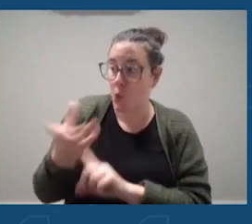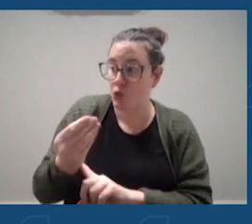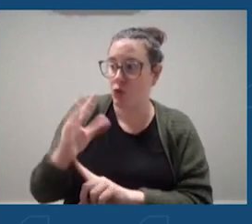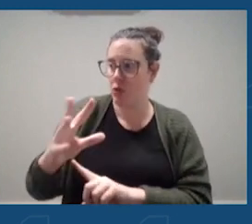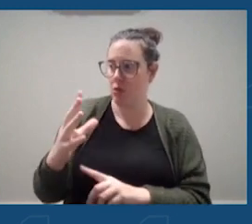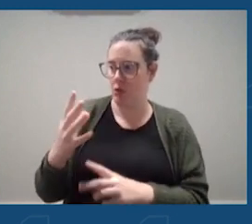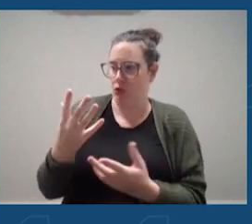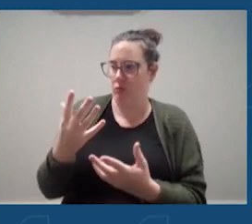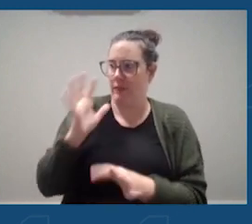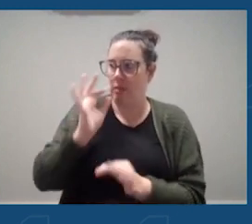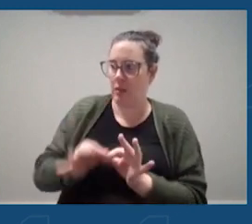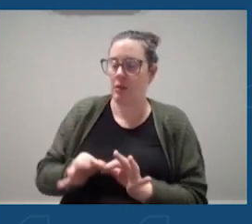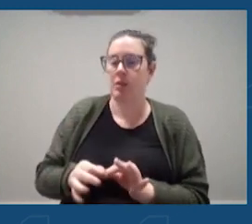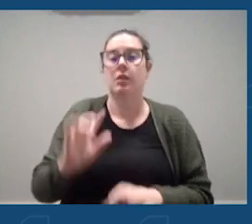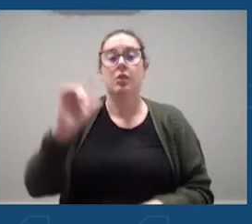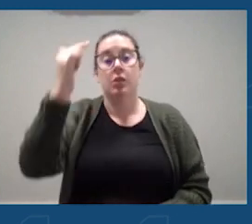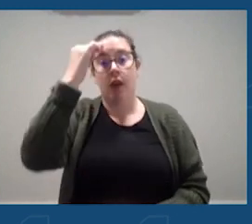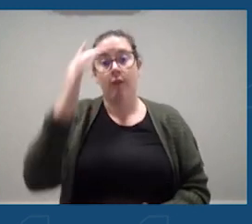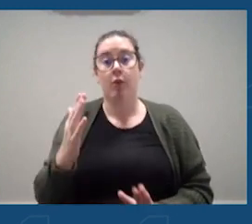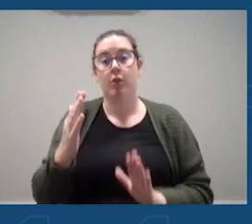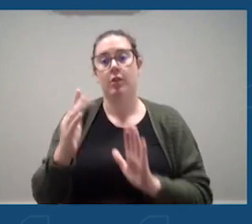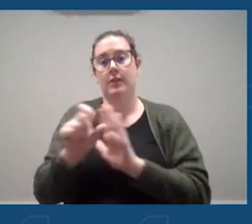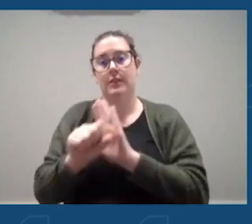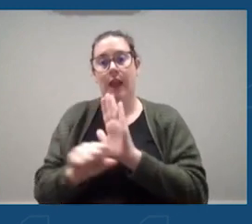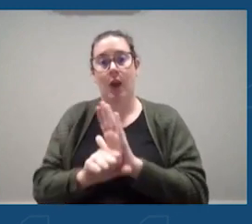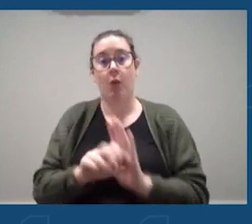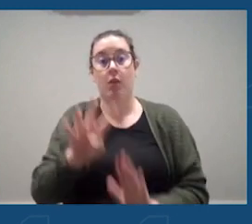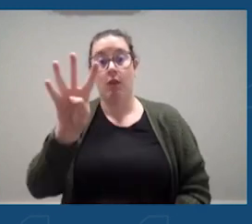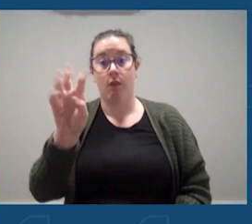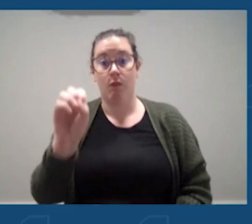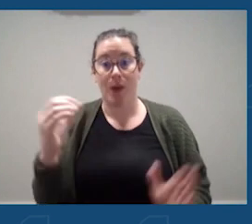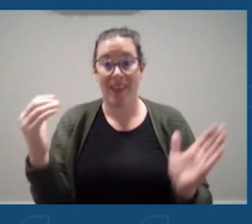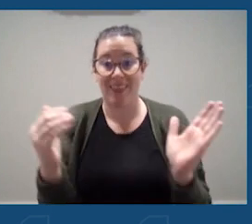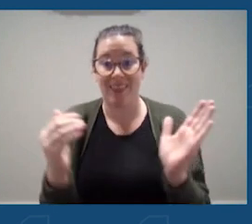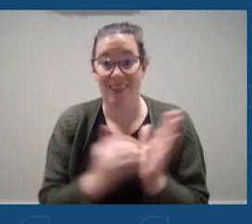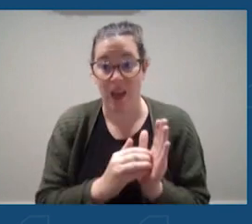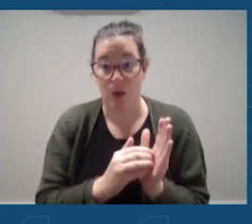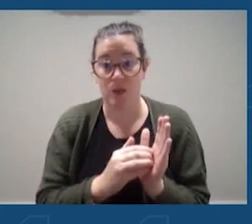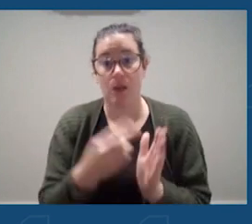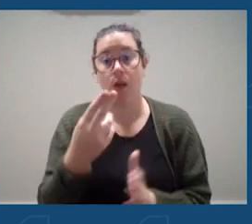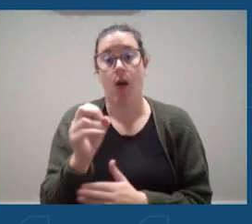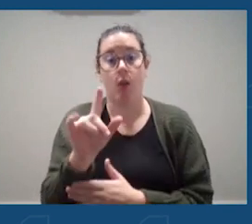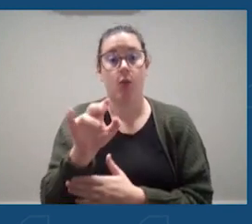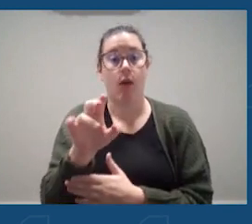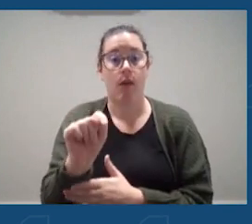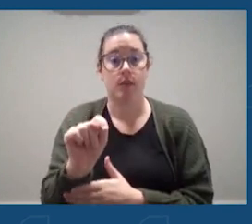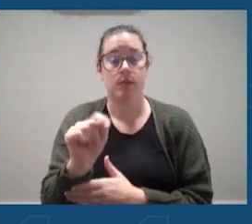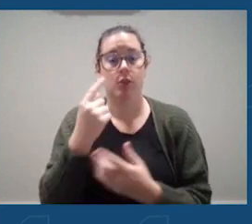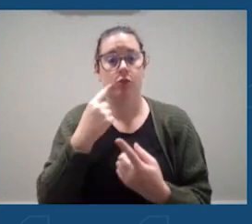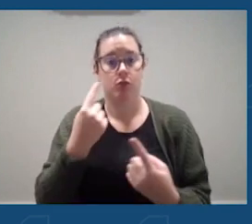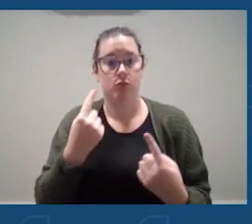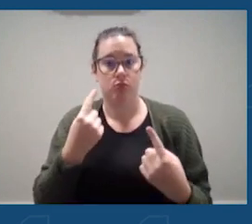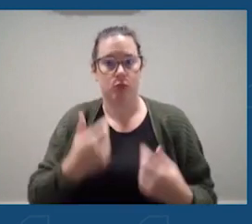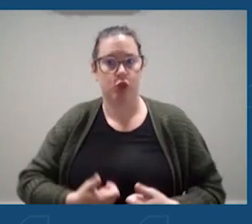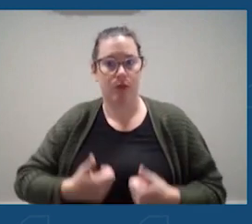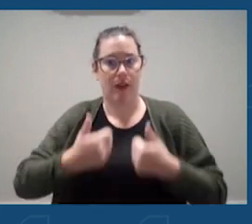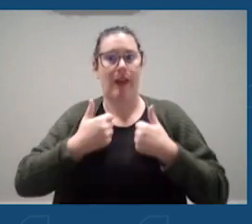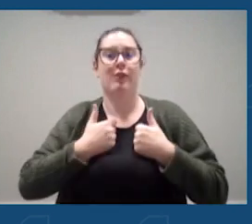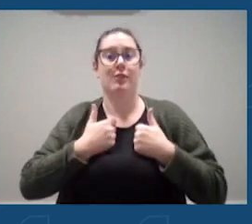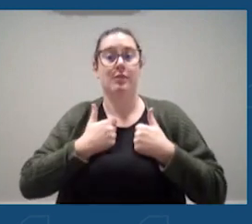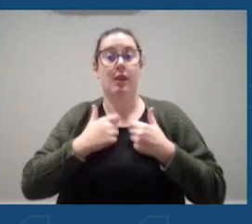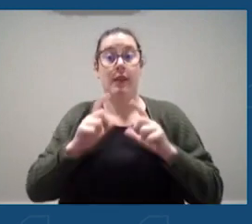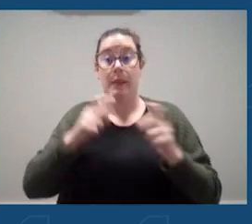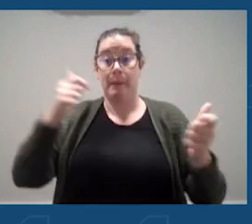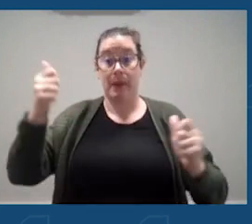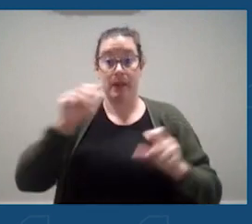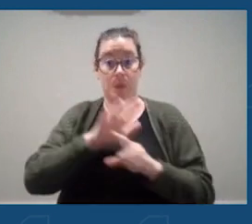with 40,000 Holocaust survivors and the largest Jewish population outside of Israel, I take this